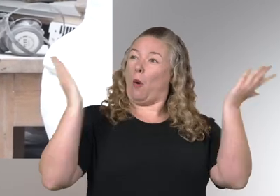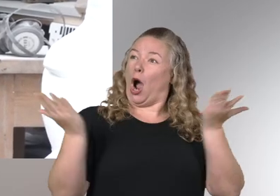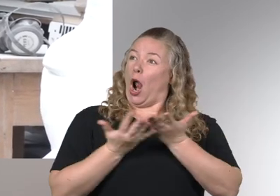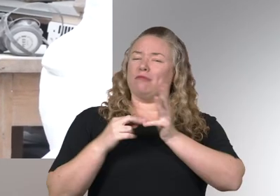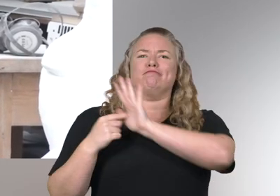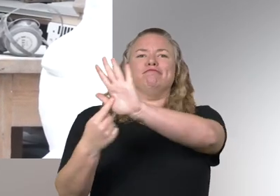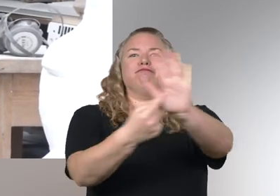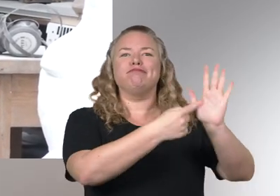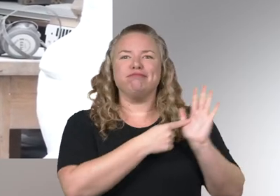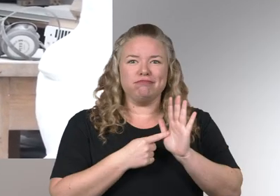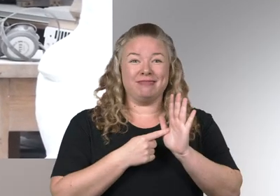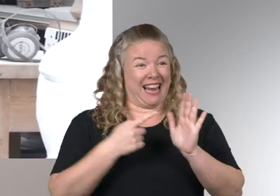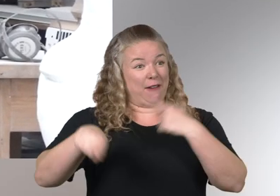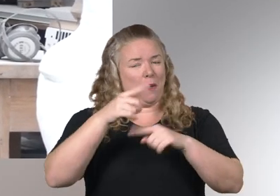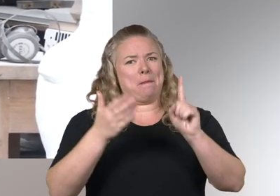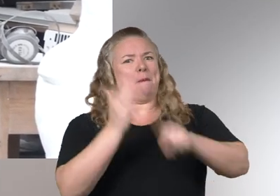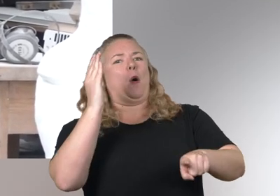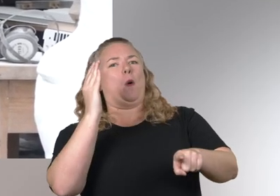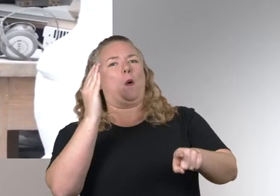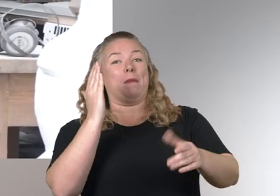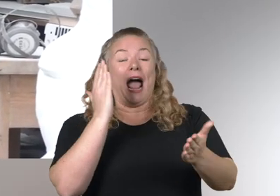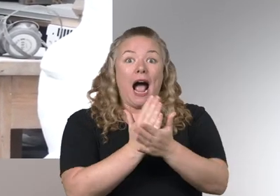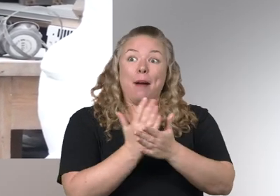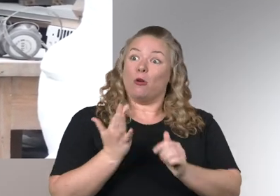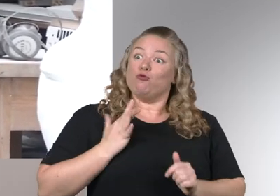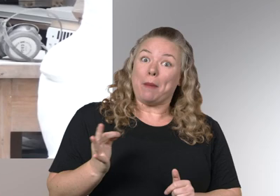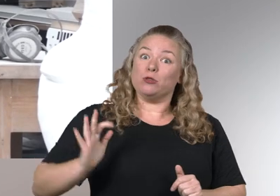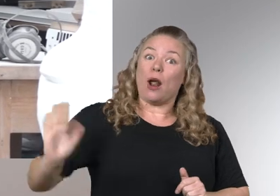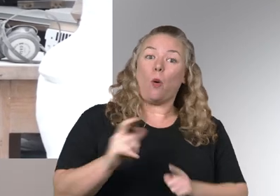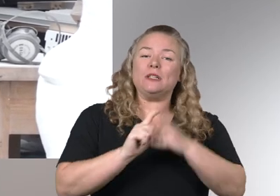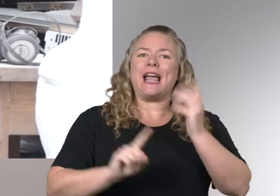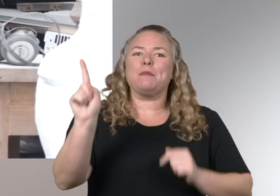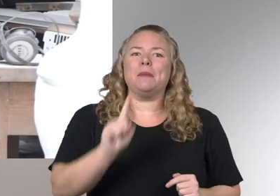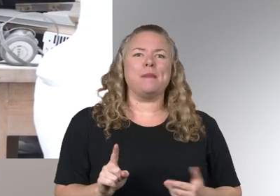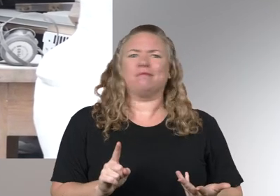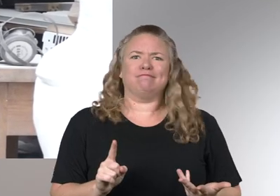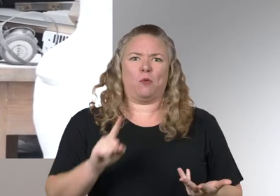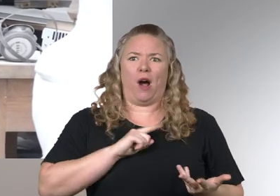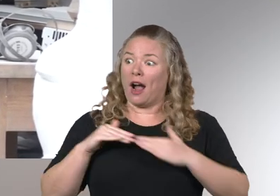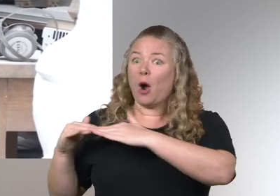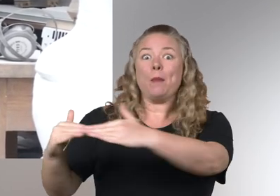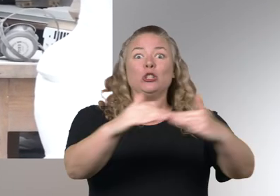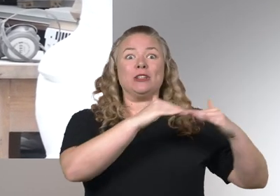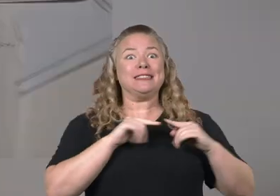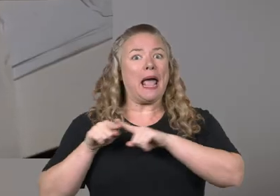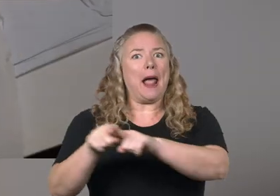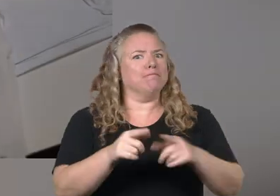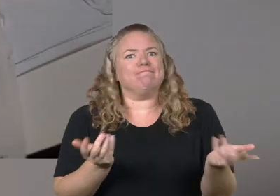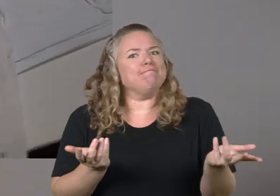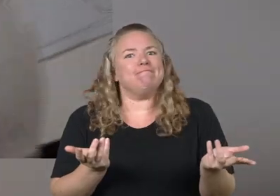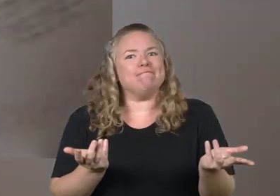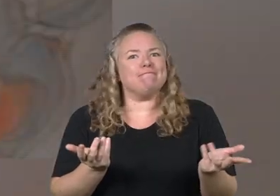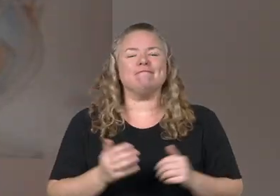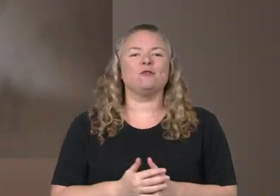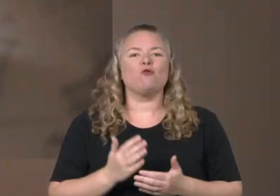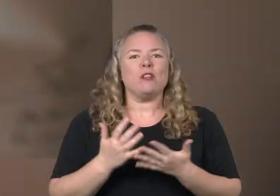instantly recognizable, even though it doesn't really represent disabled people. We're not a homogeneous group, so I wanted